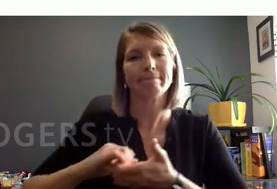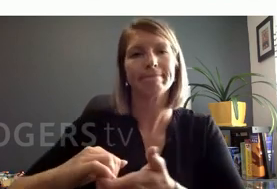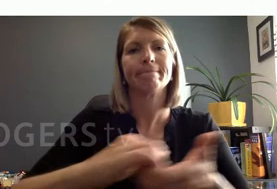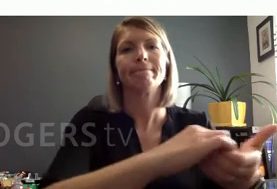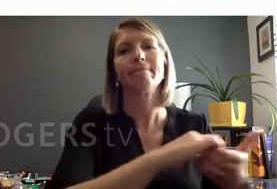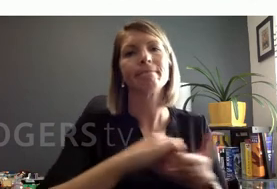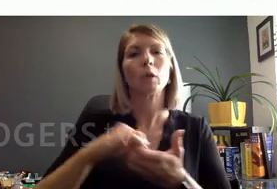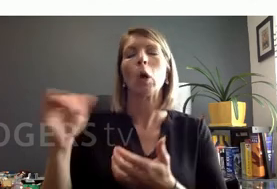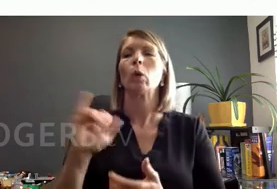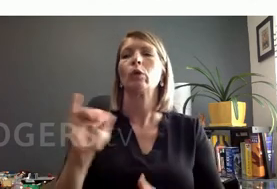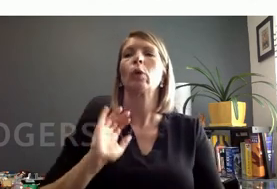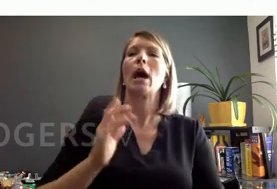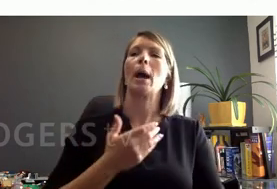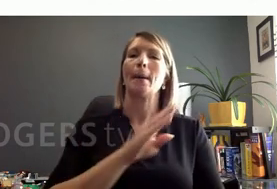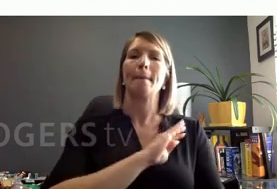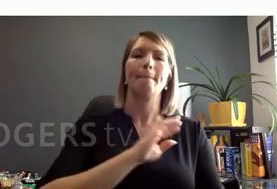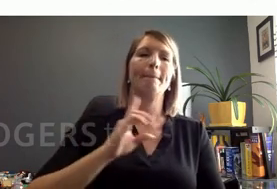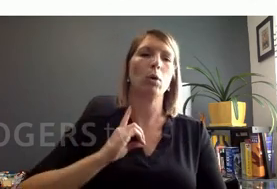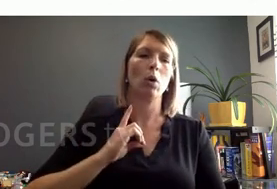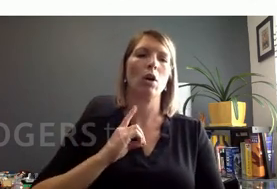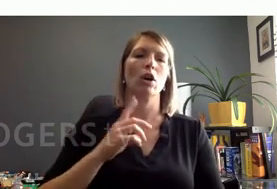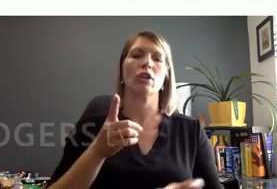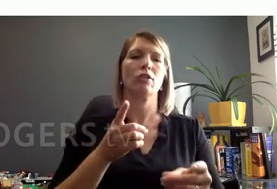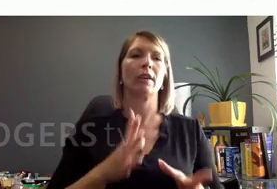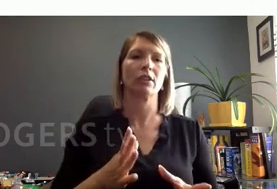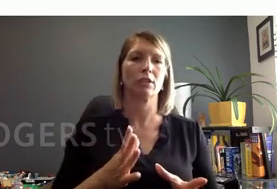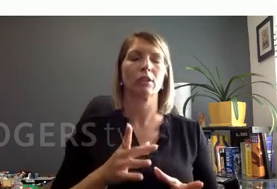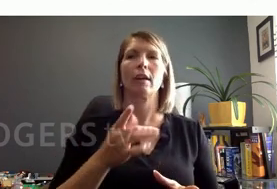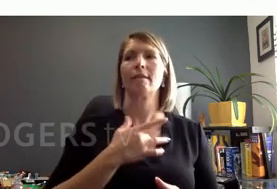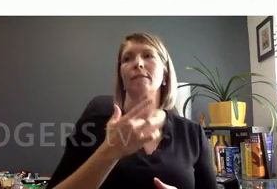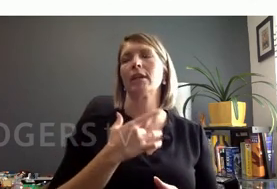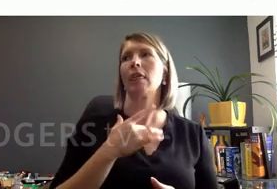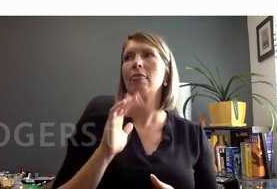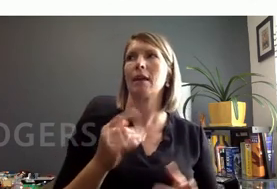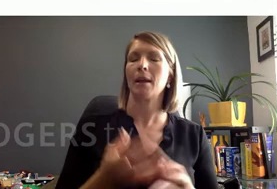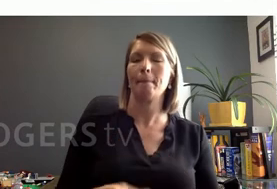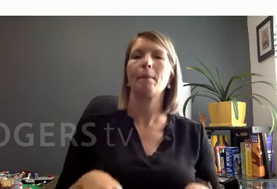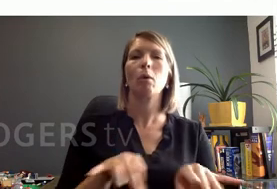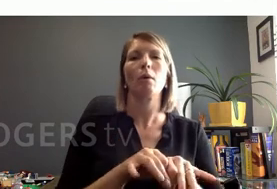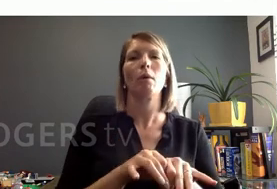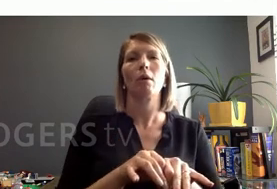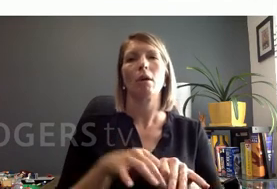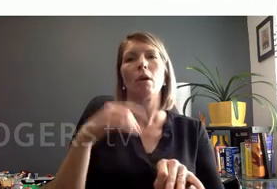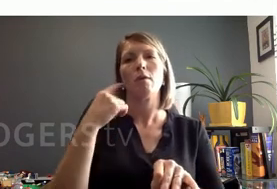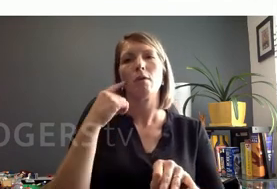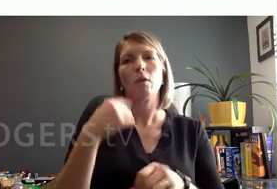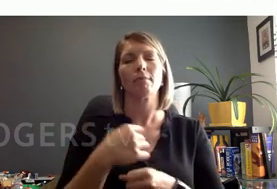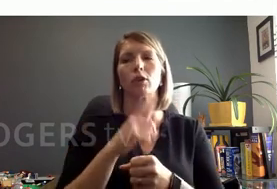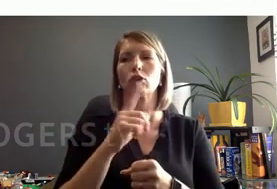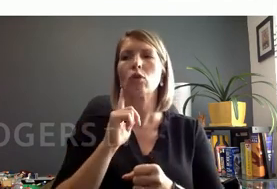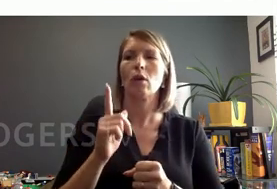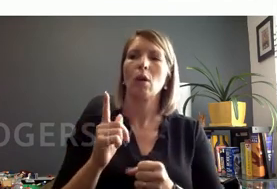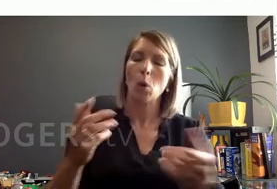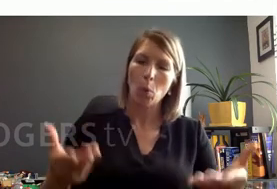and the various advisory committees, because we feel that we all have a role to play in making our schools and communities welcoming and accepting